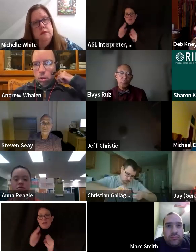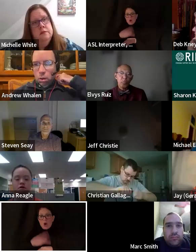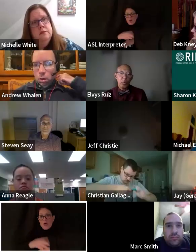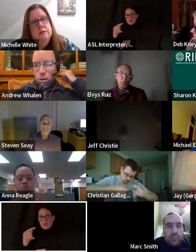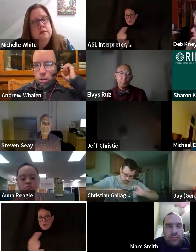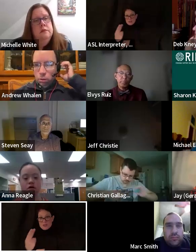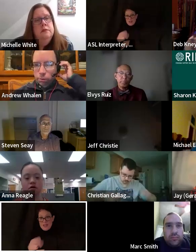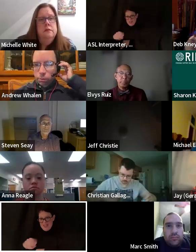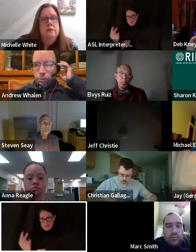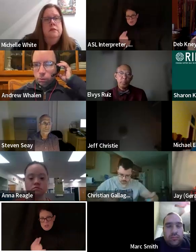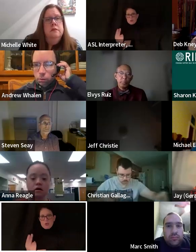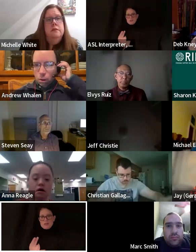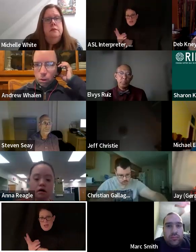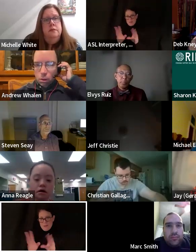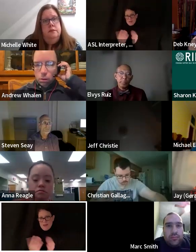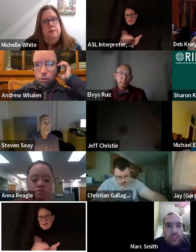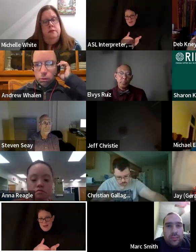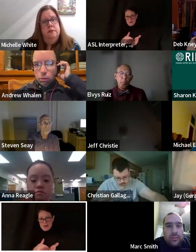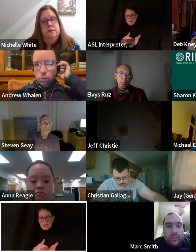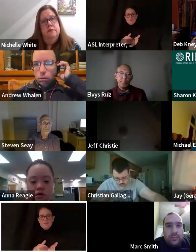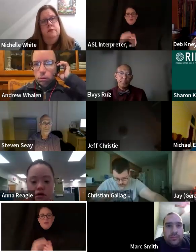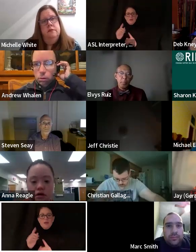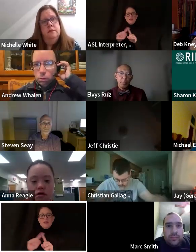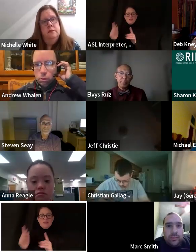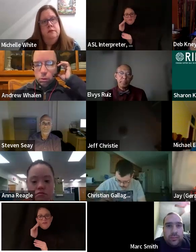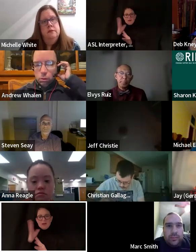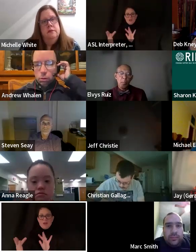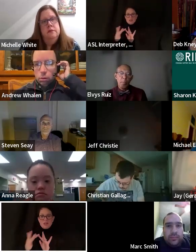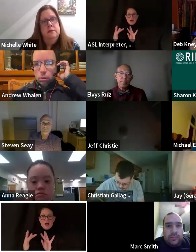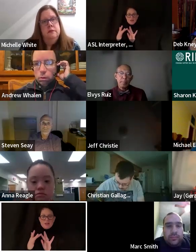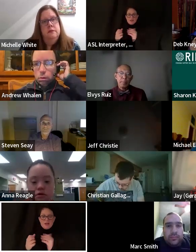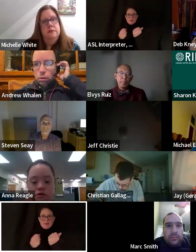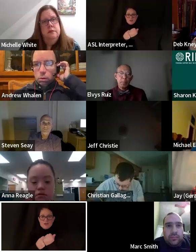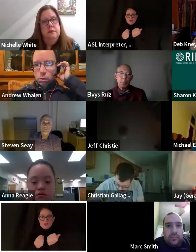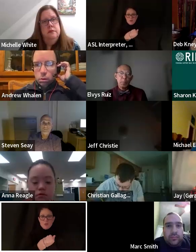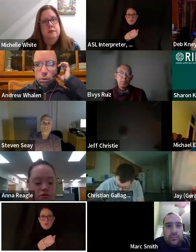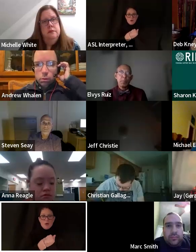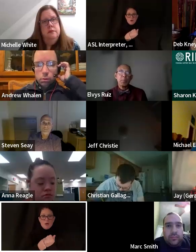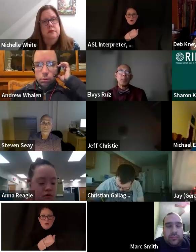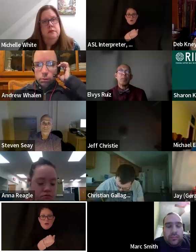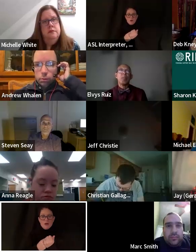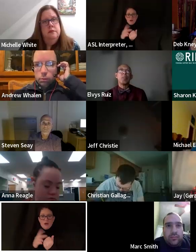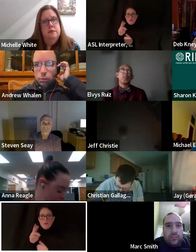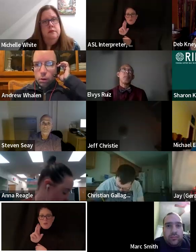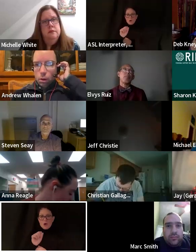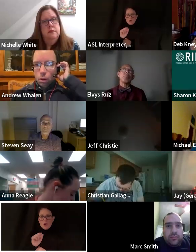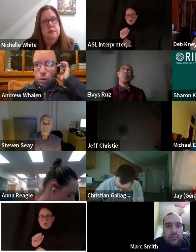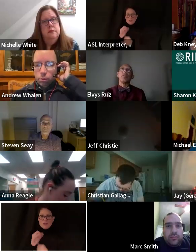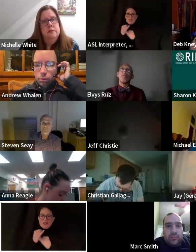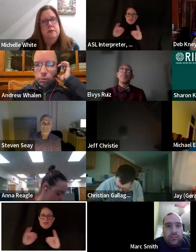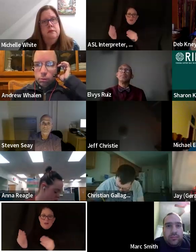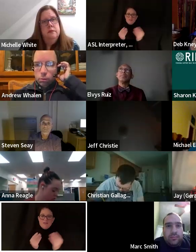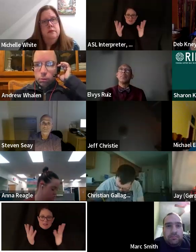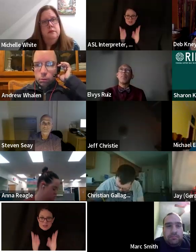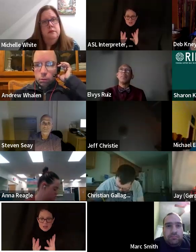and people do have information to reach out to their support brokers, their independent facilitators,